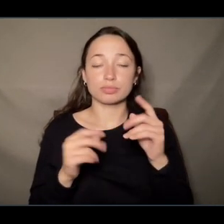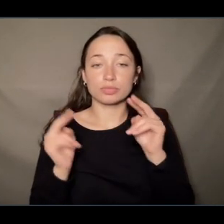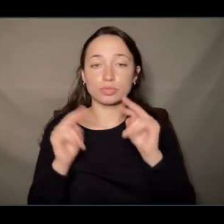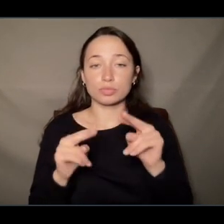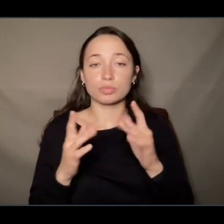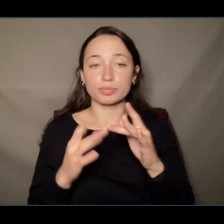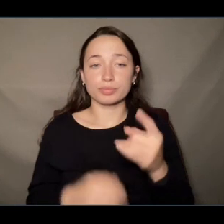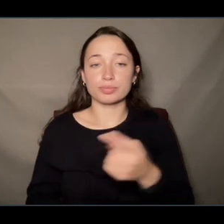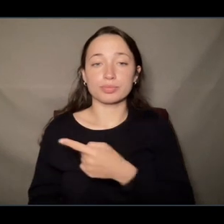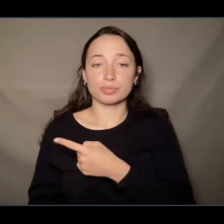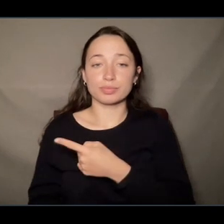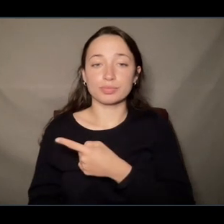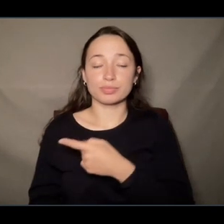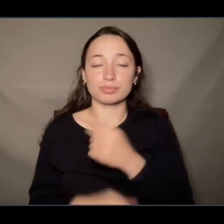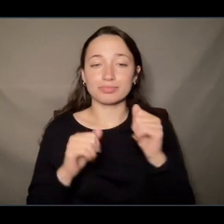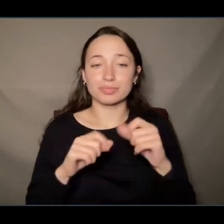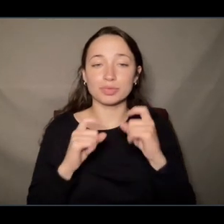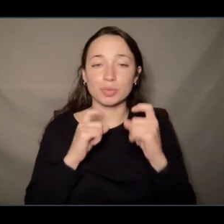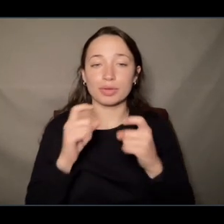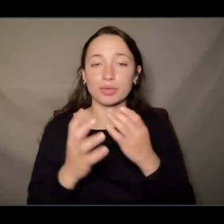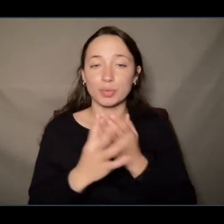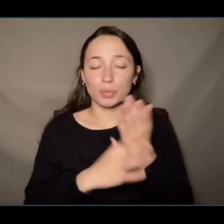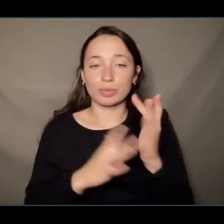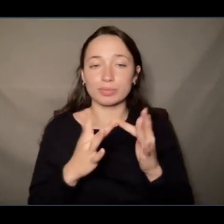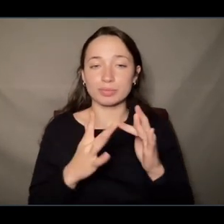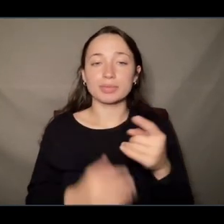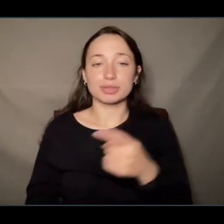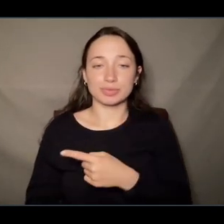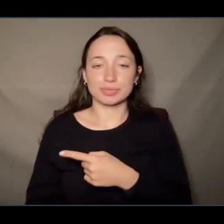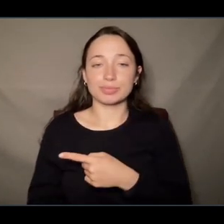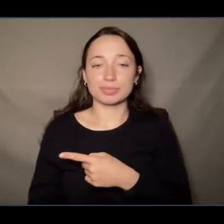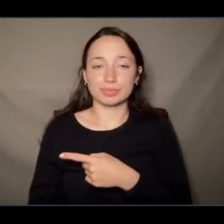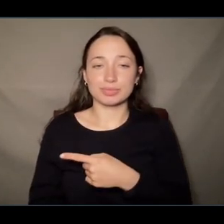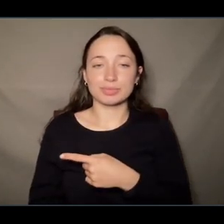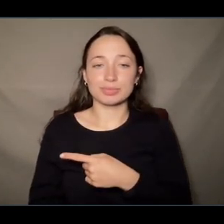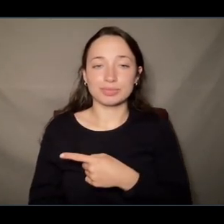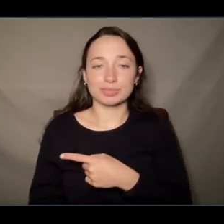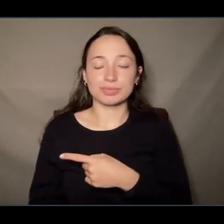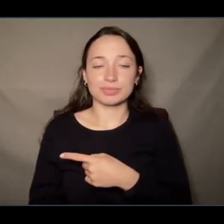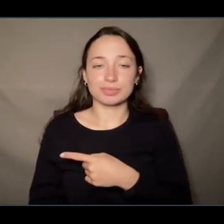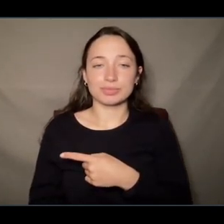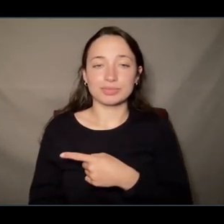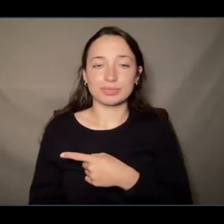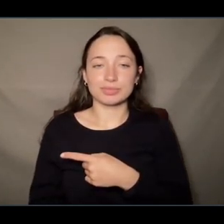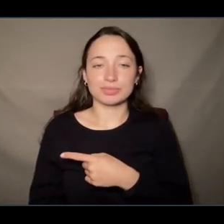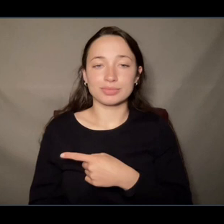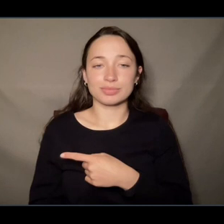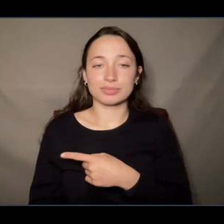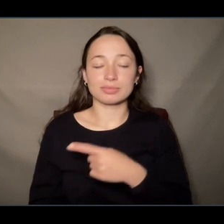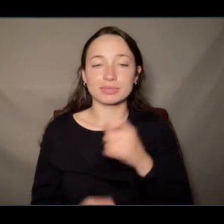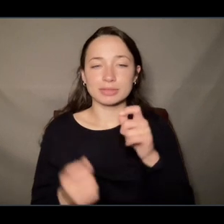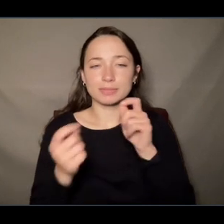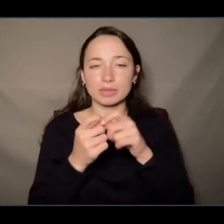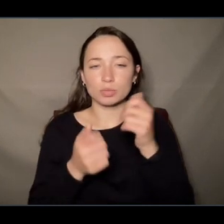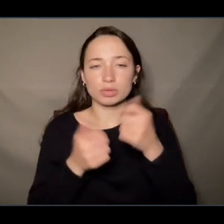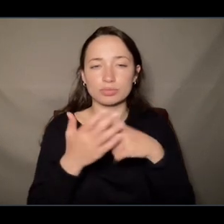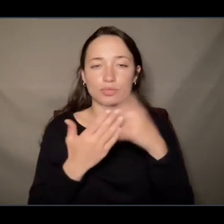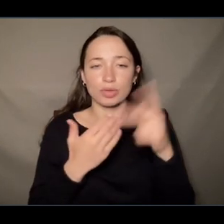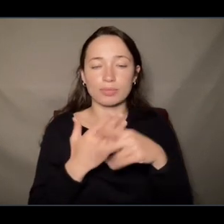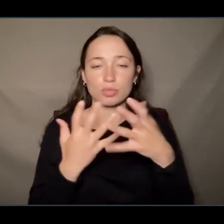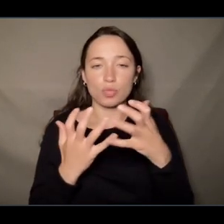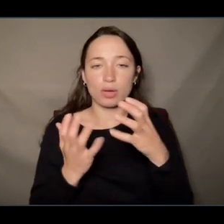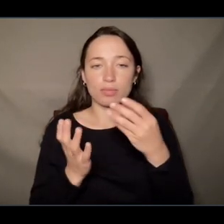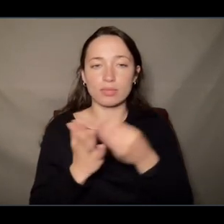If you go to the web page, you can donate through the web page, and you can specify